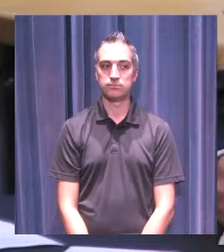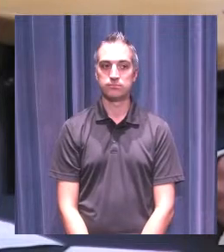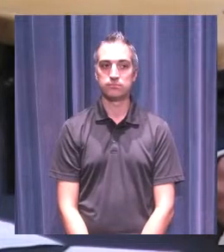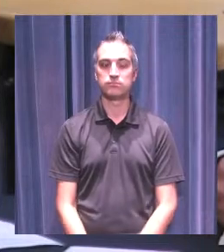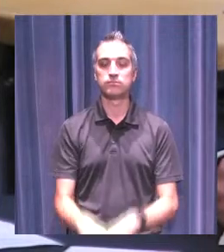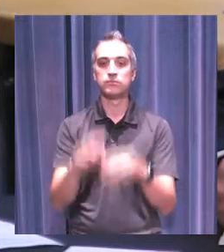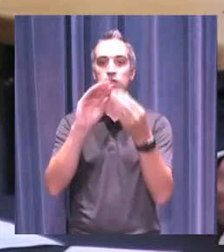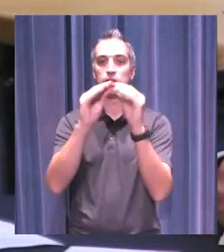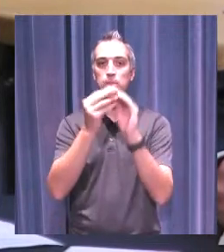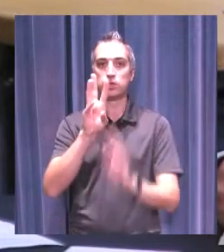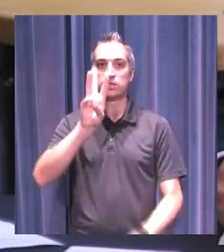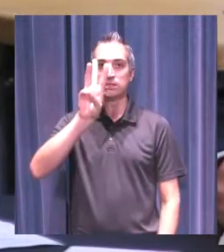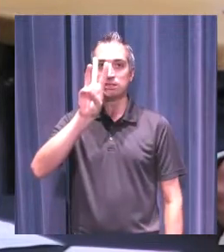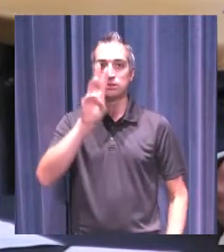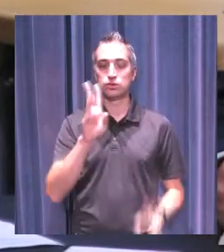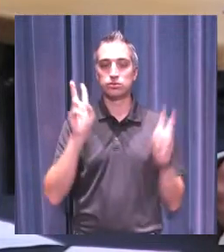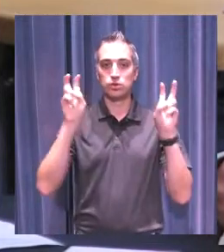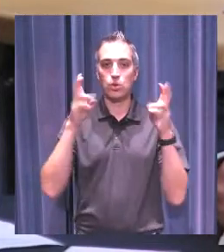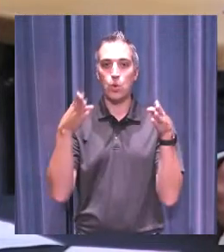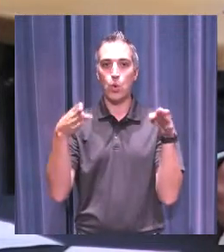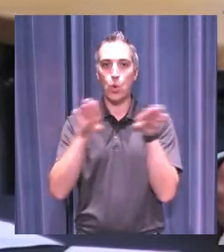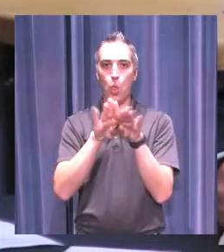Item number 6, the closed session,